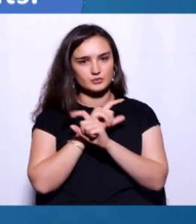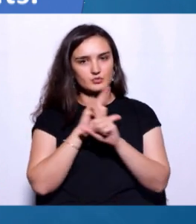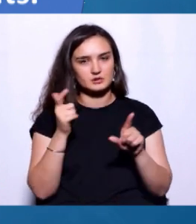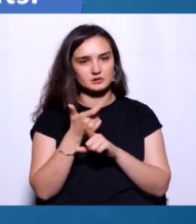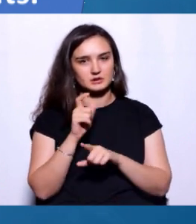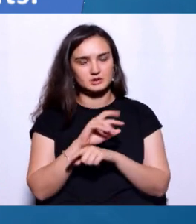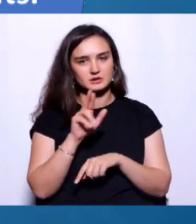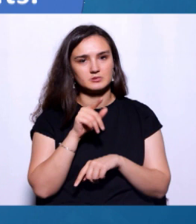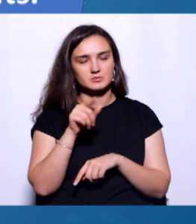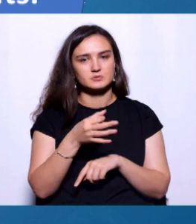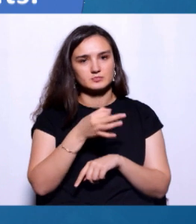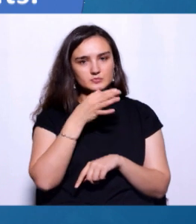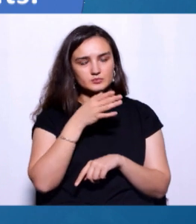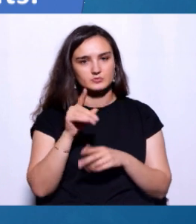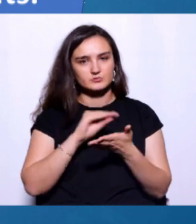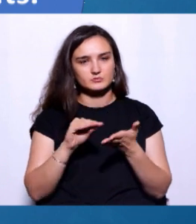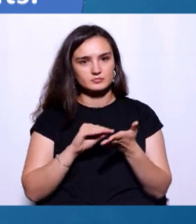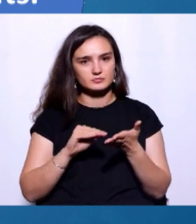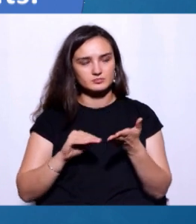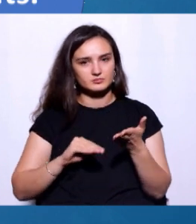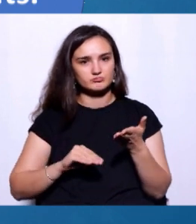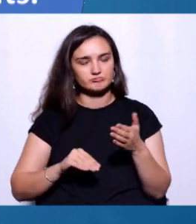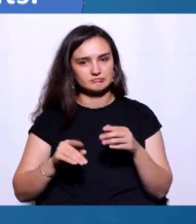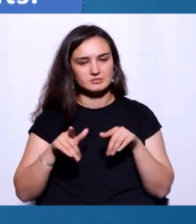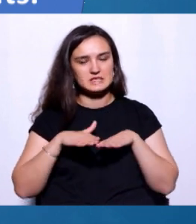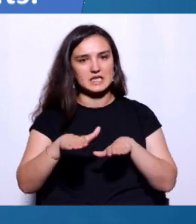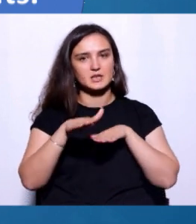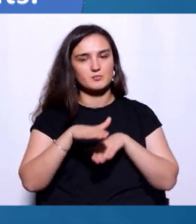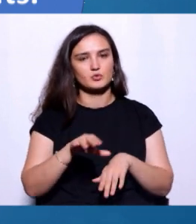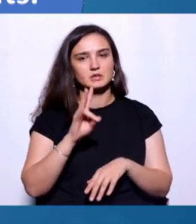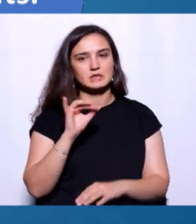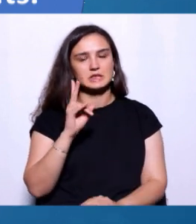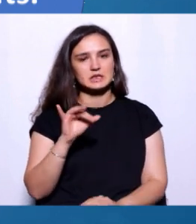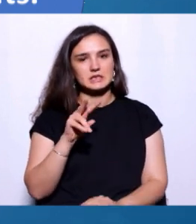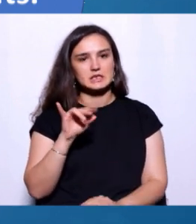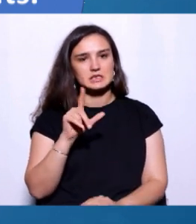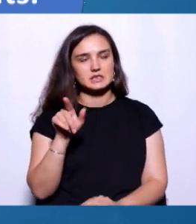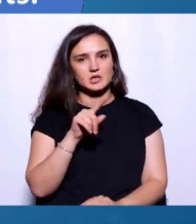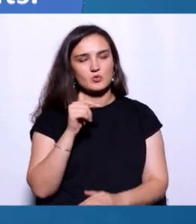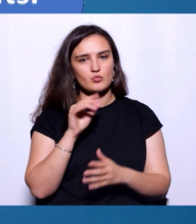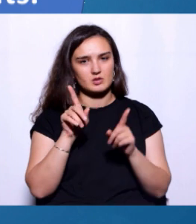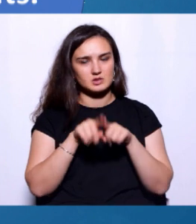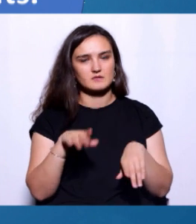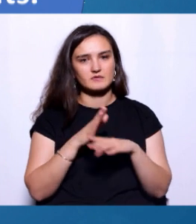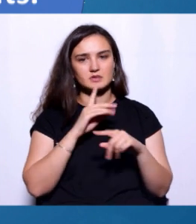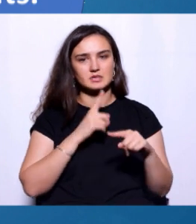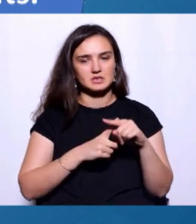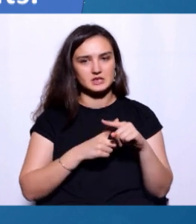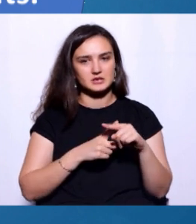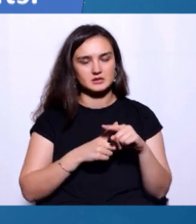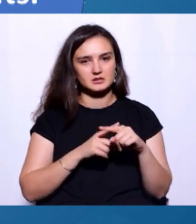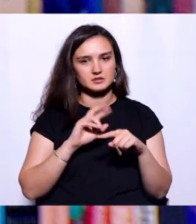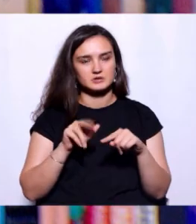much, and he likes to ride a skateboard. Nick and Lisa also have a sister,